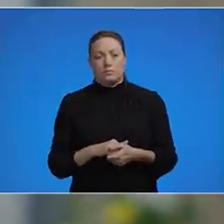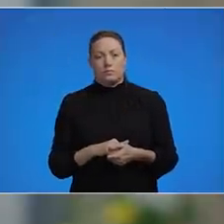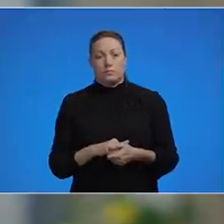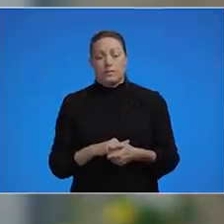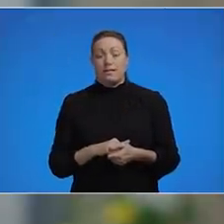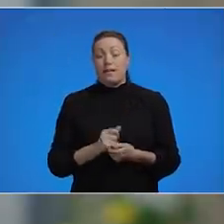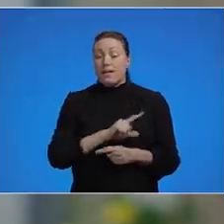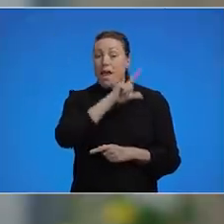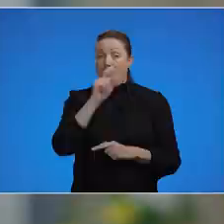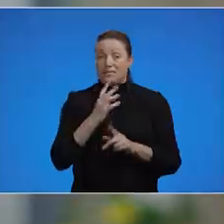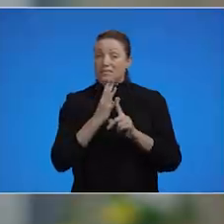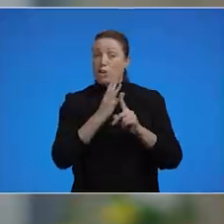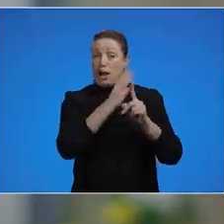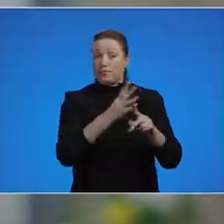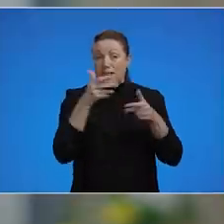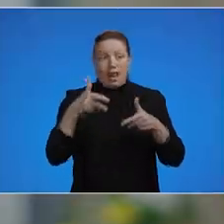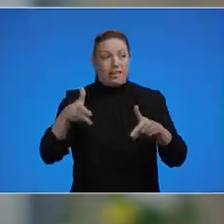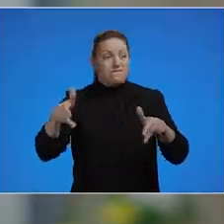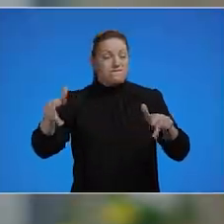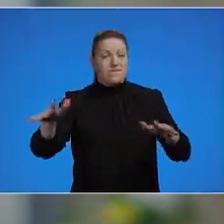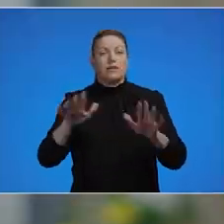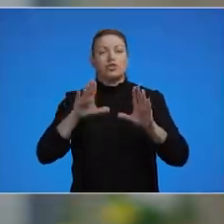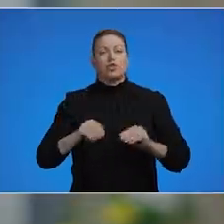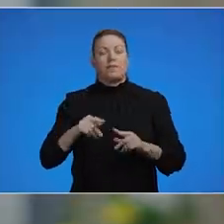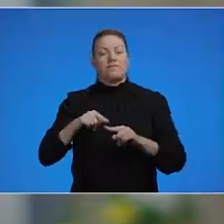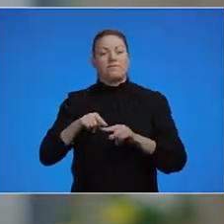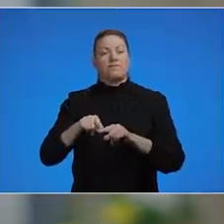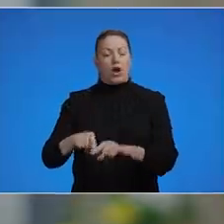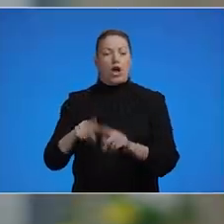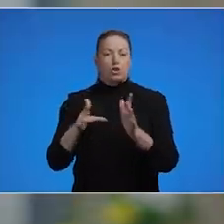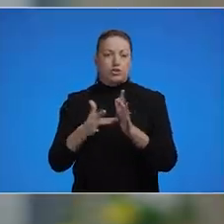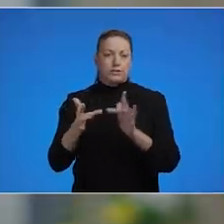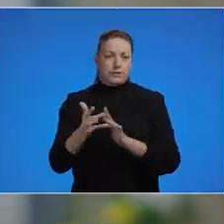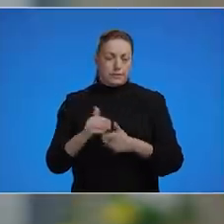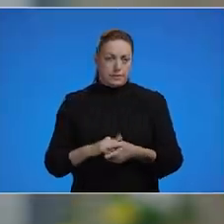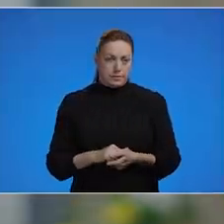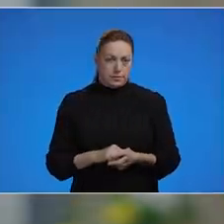him and stopped going with him. Then Jesus said to the